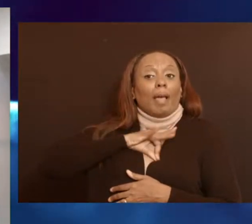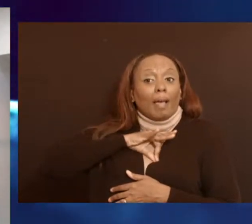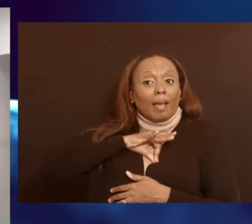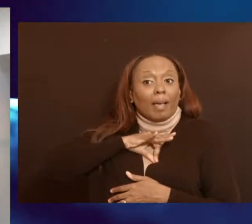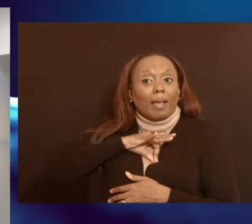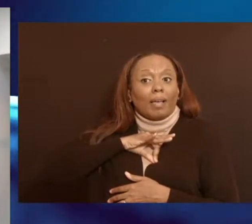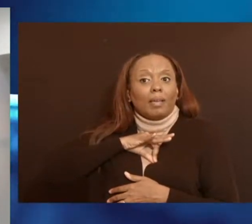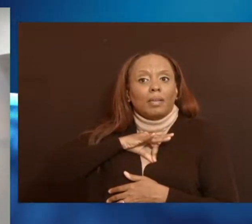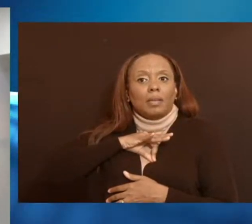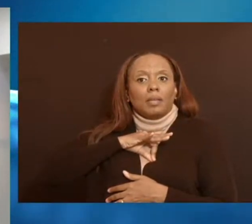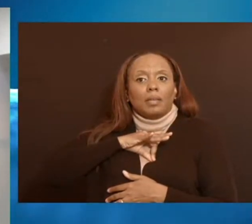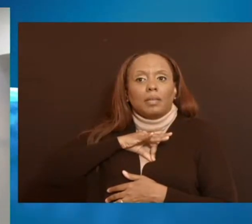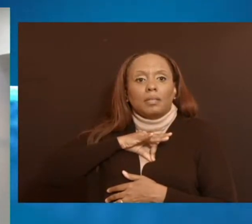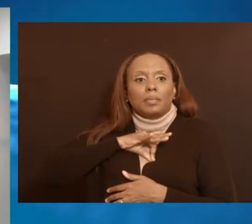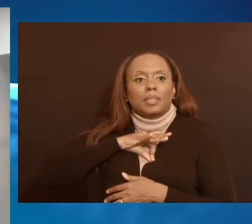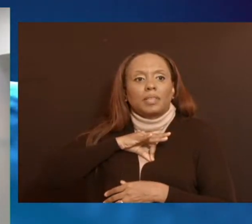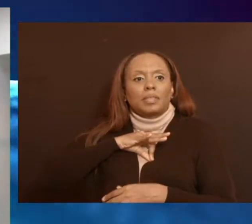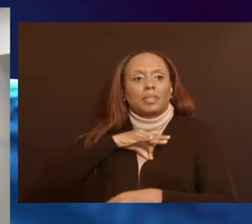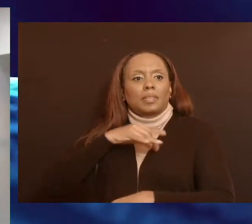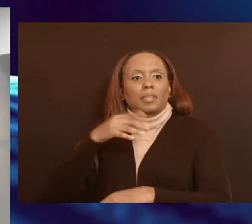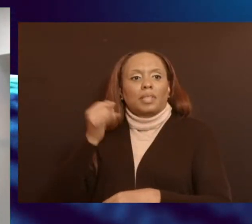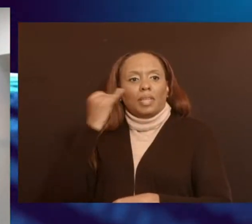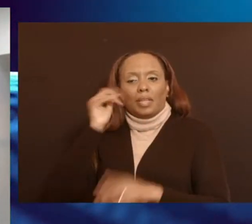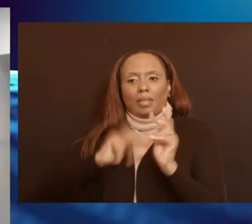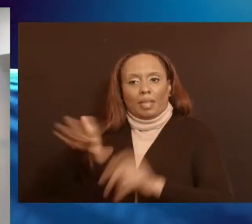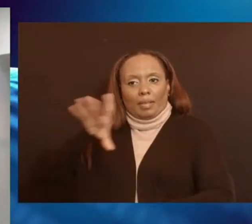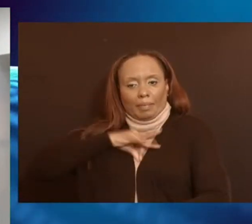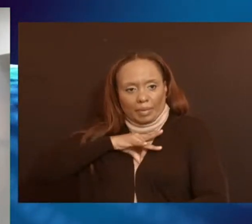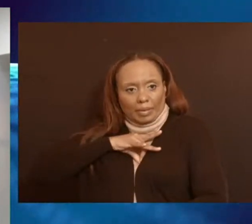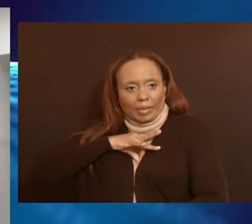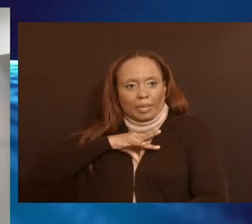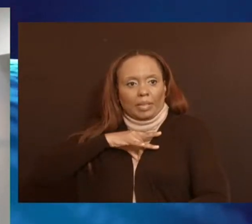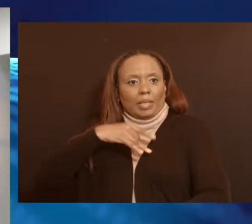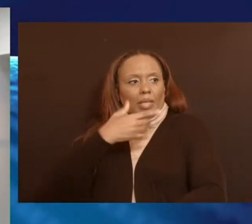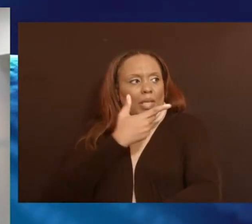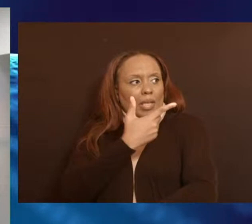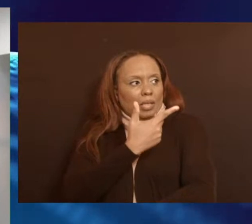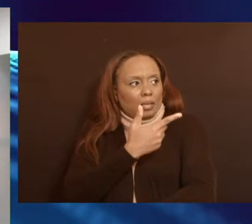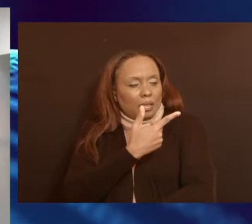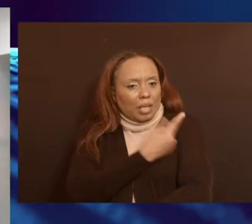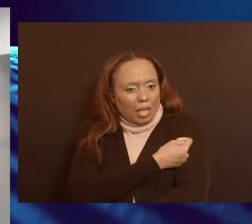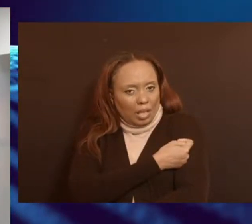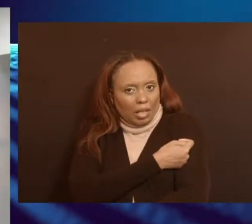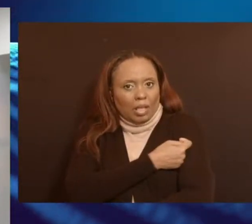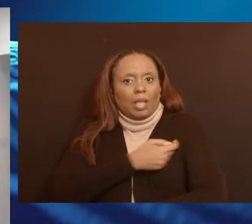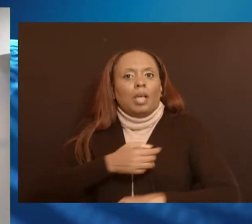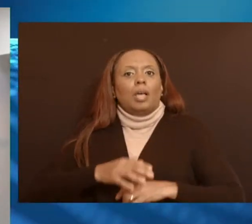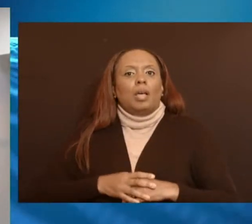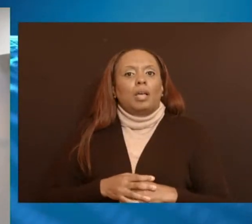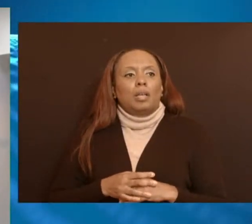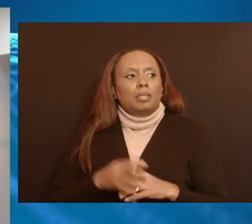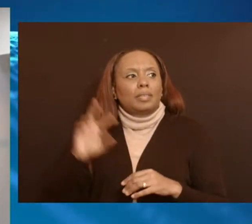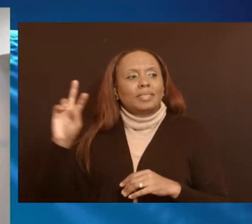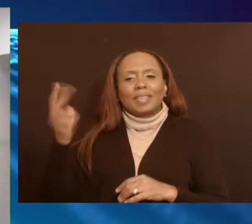fully vaccinated that contracted COVID-19 and were in primary care at the isolation facility at any point?